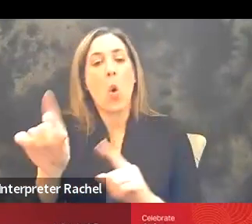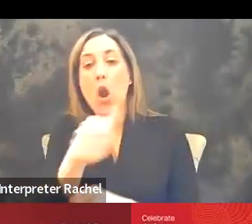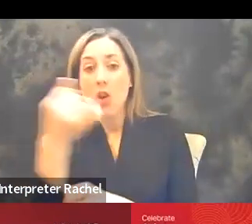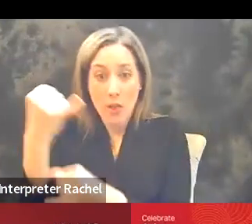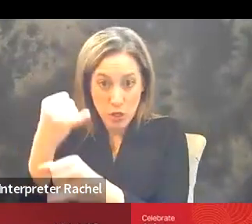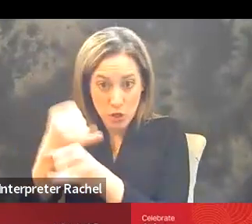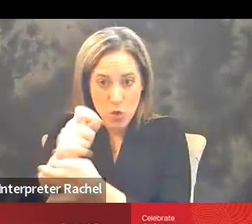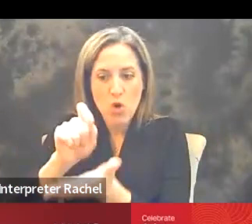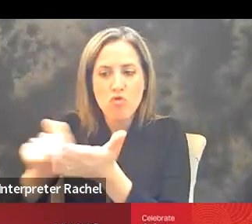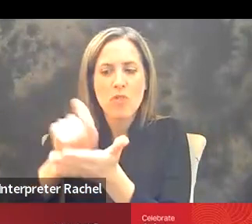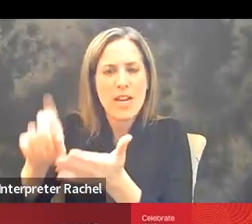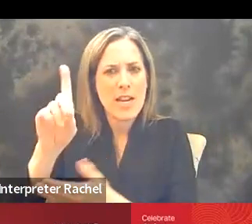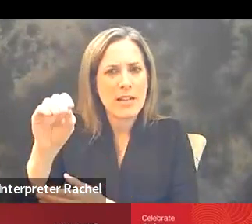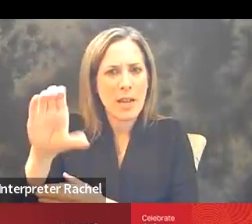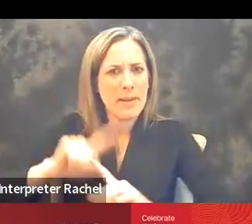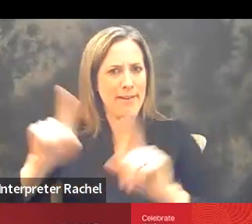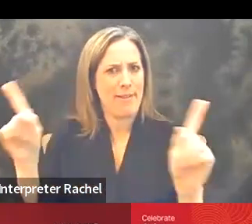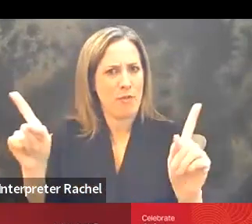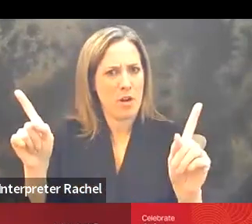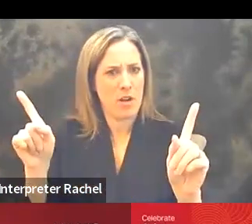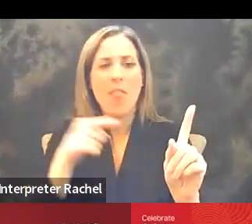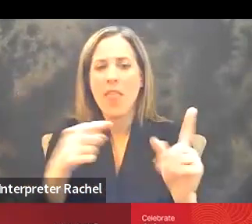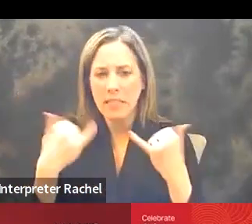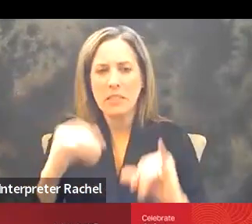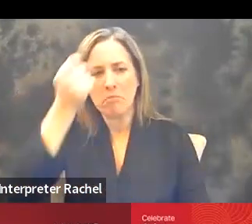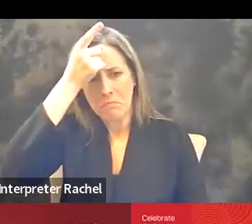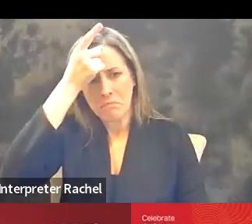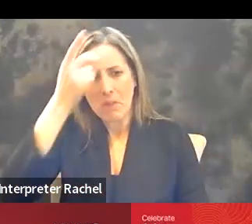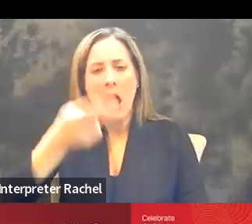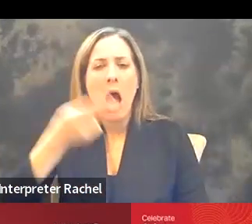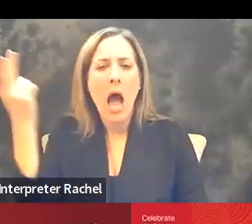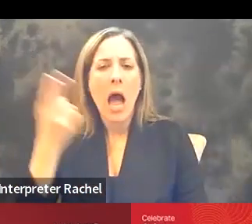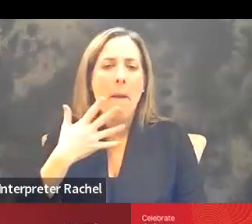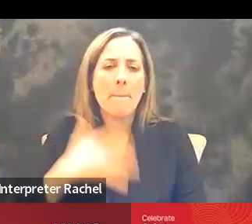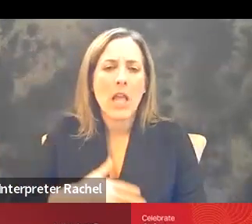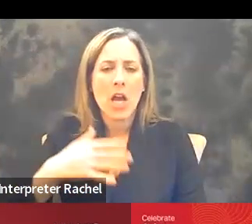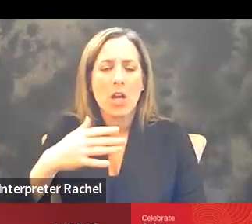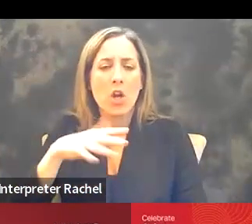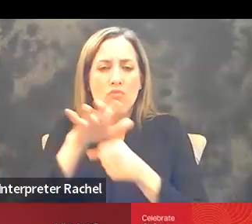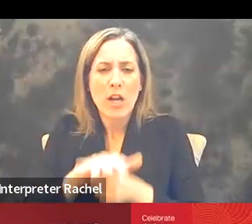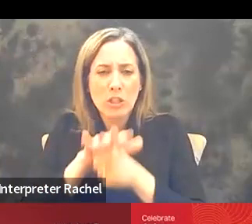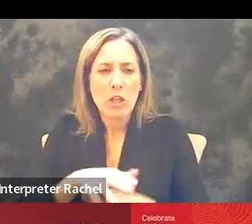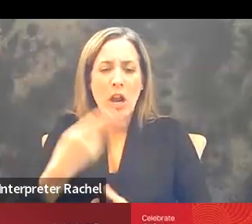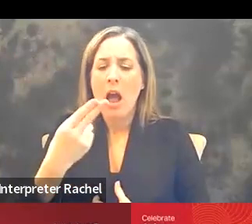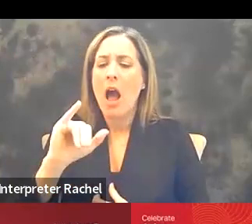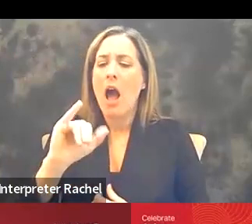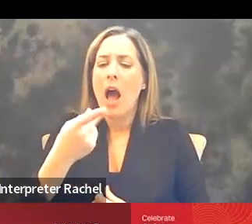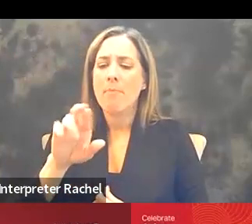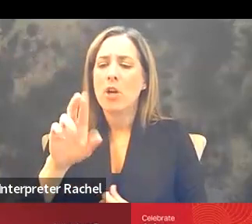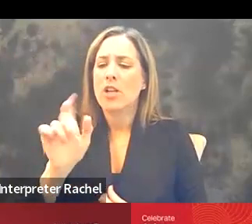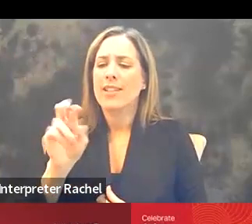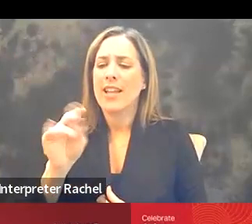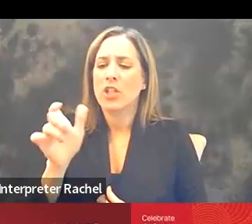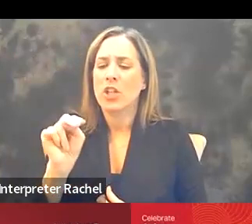a different way, they can still understand that high blood pressure and hypertension actually mean the same thing, that we're not using such